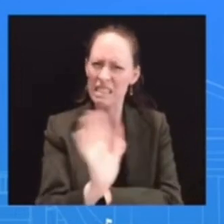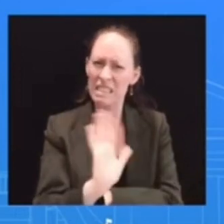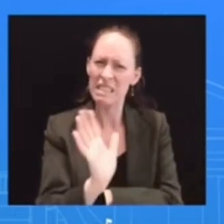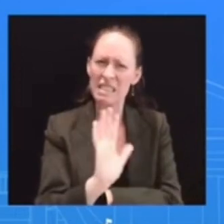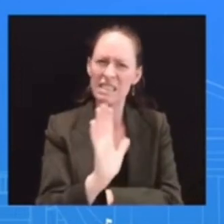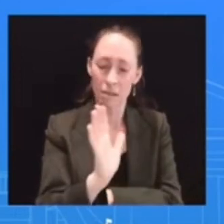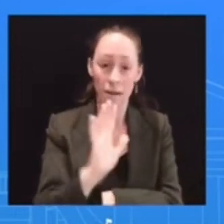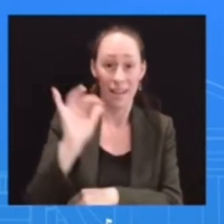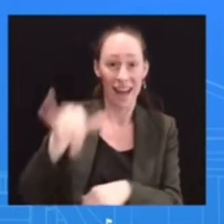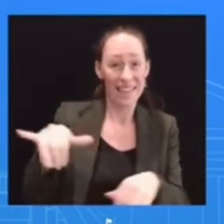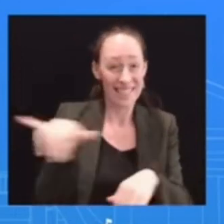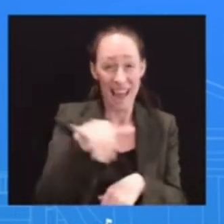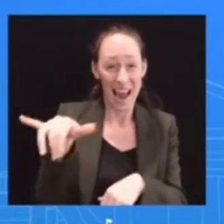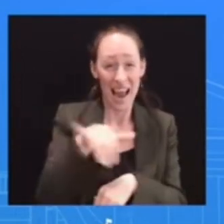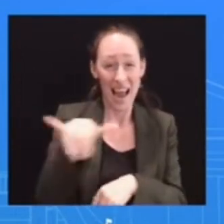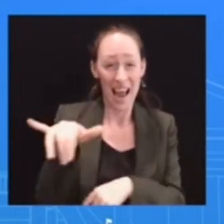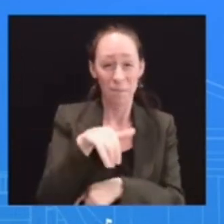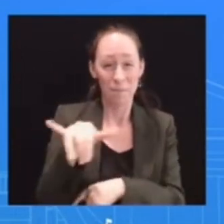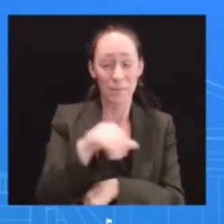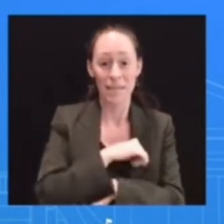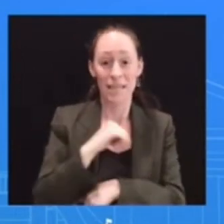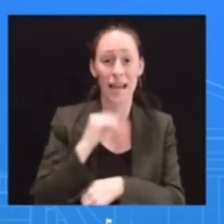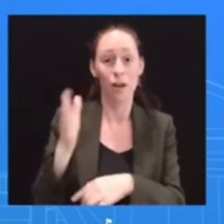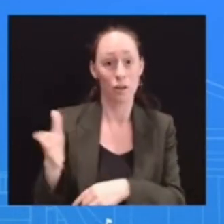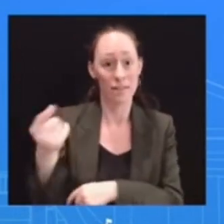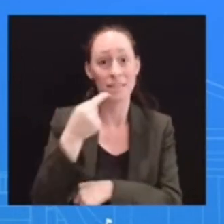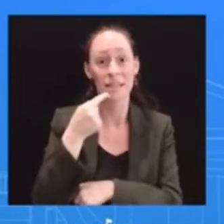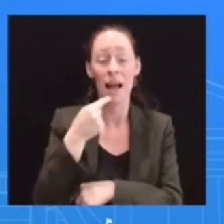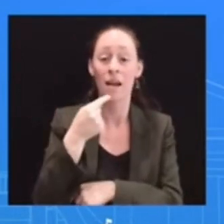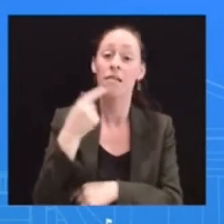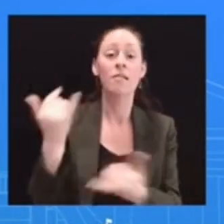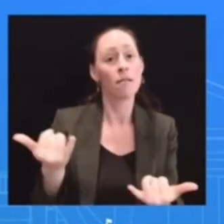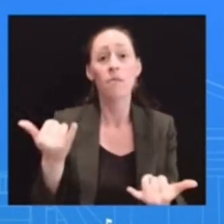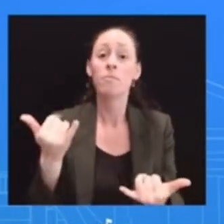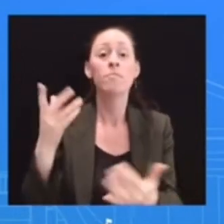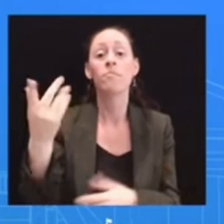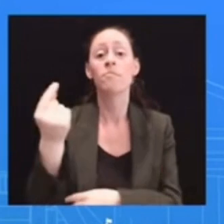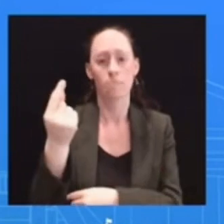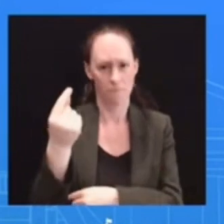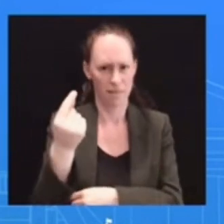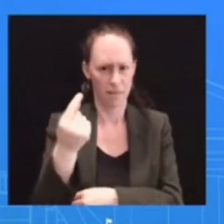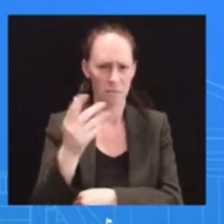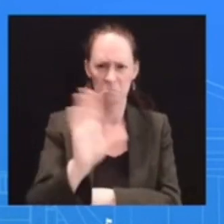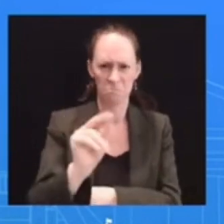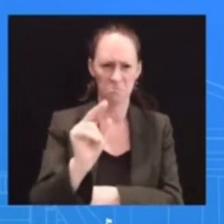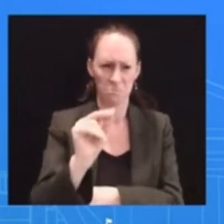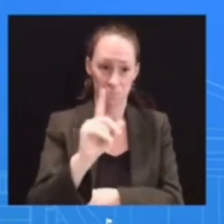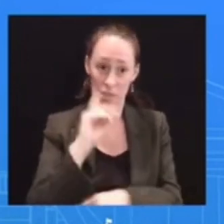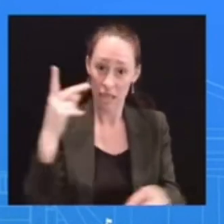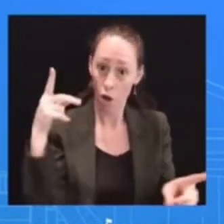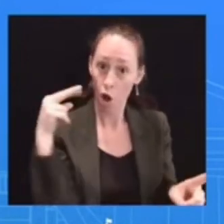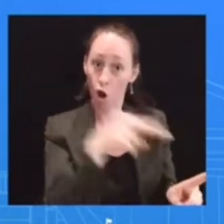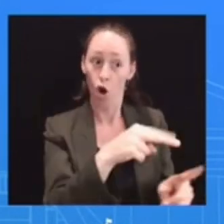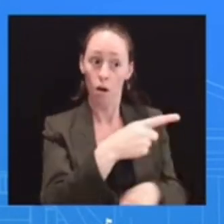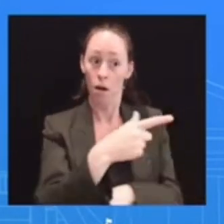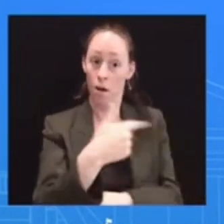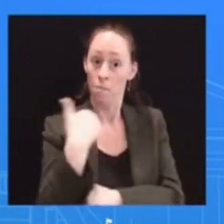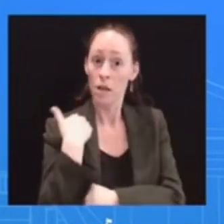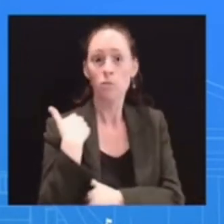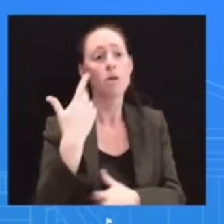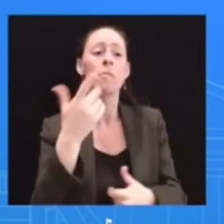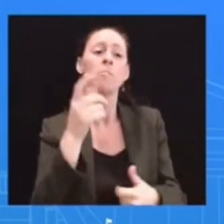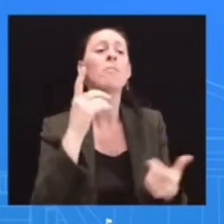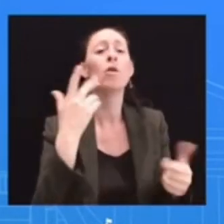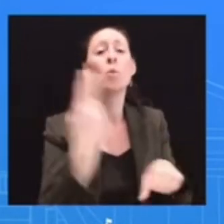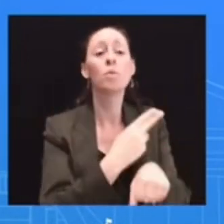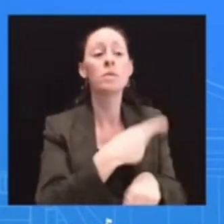pawn." The year before, this Republican senator declared, and I quote, "Our job as elected official is to